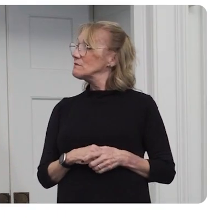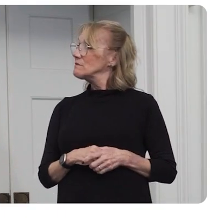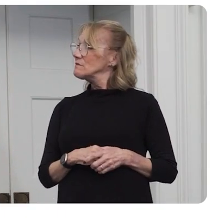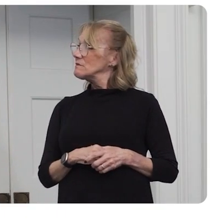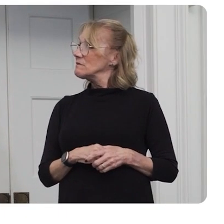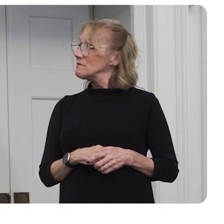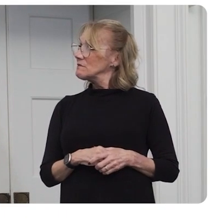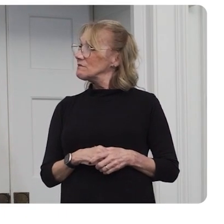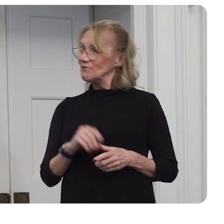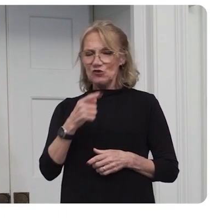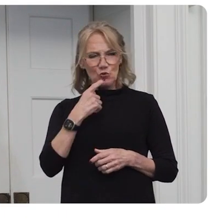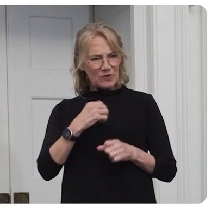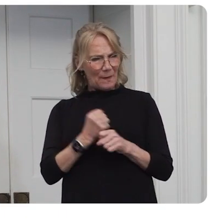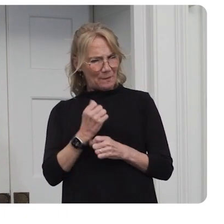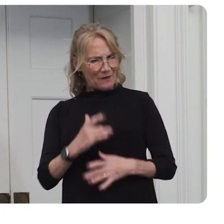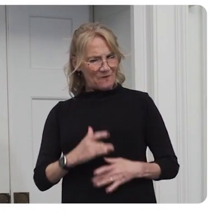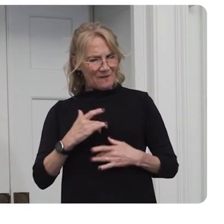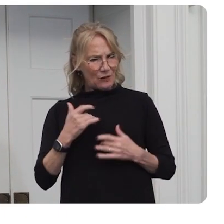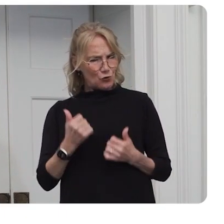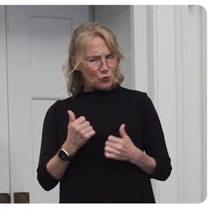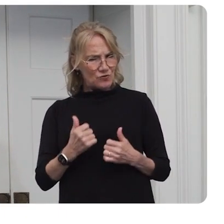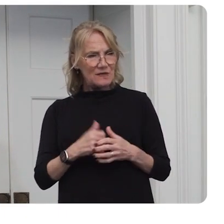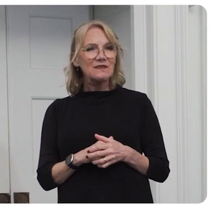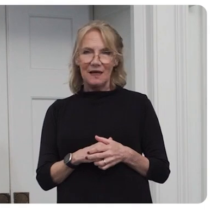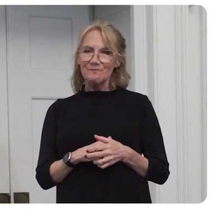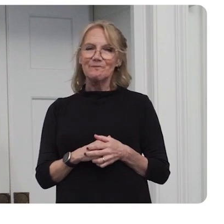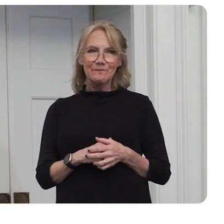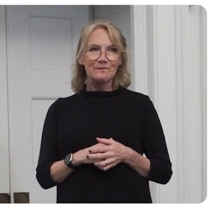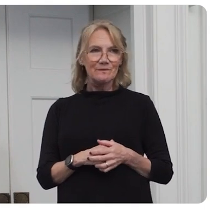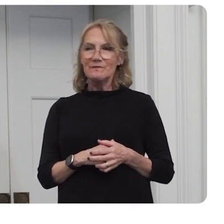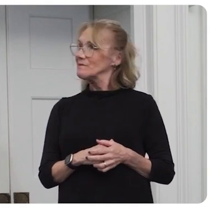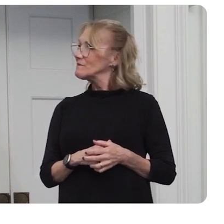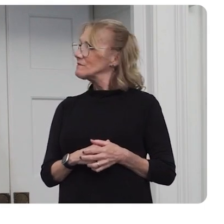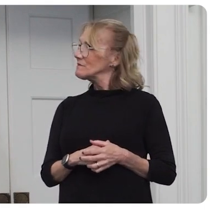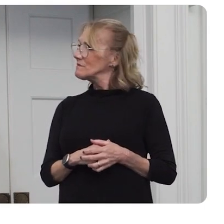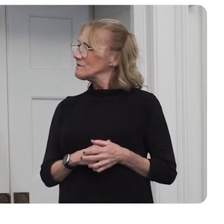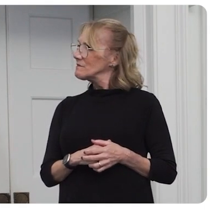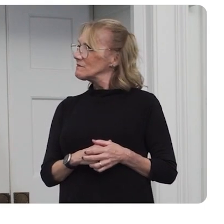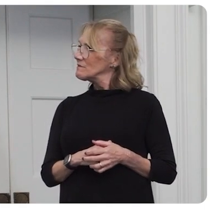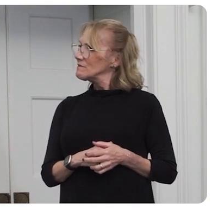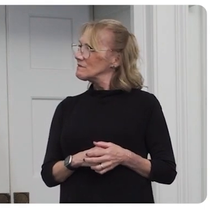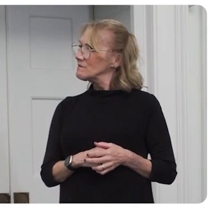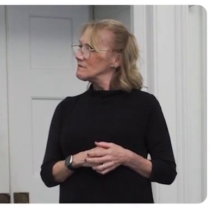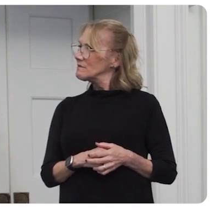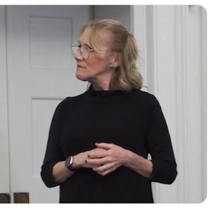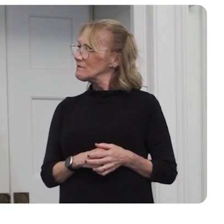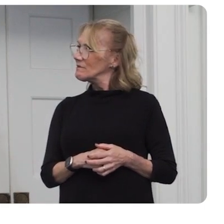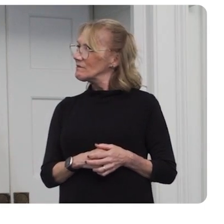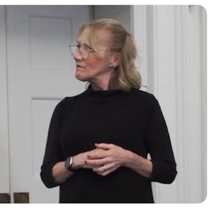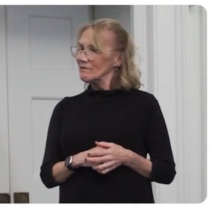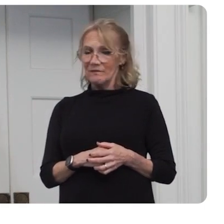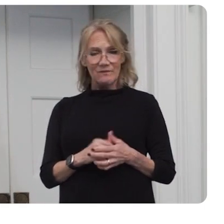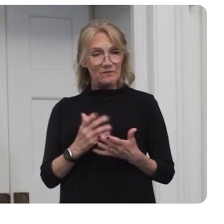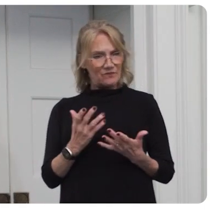Yeah. And you said it makes you feel good. Yeah, it does. So is it really important